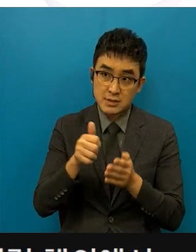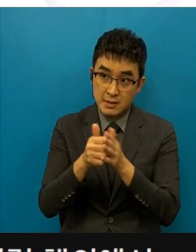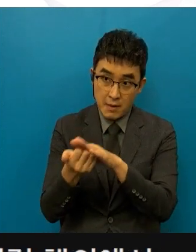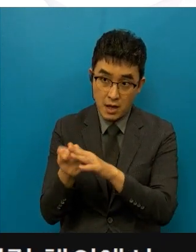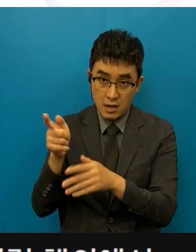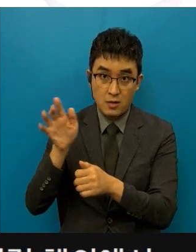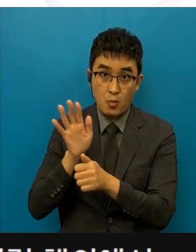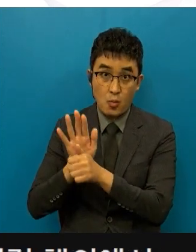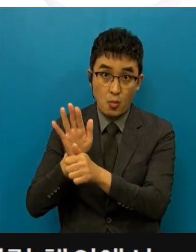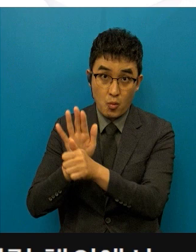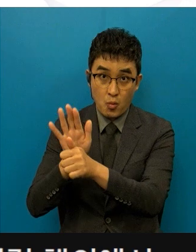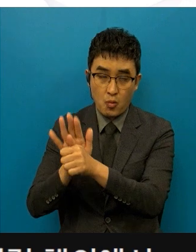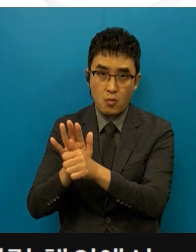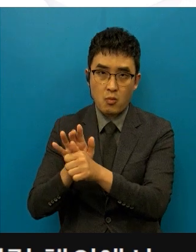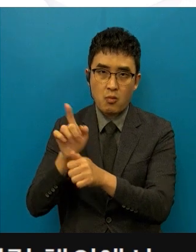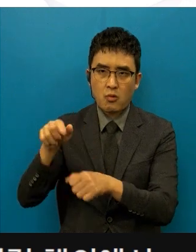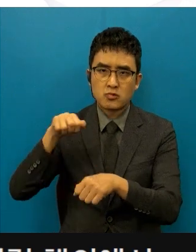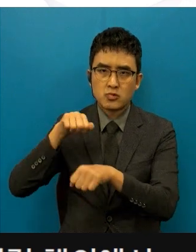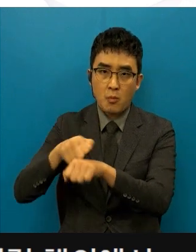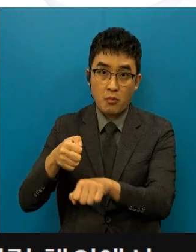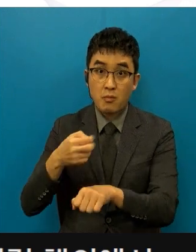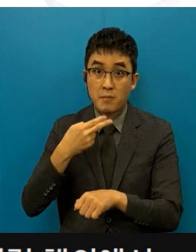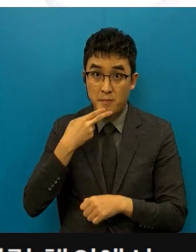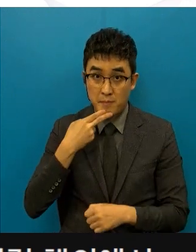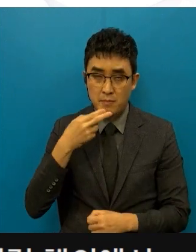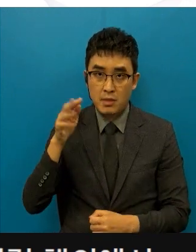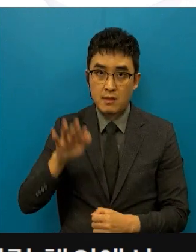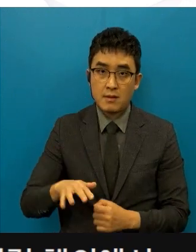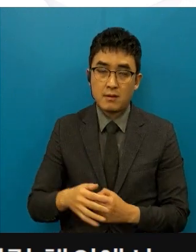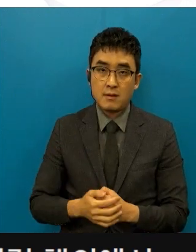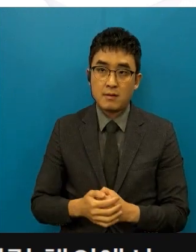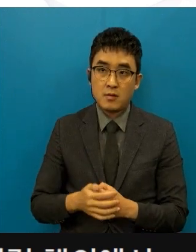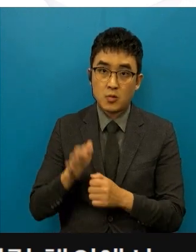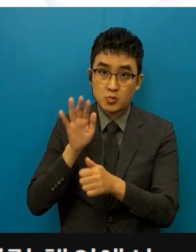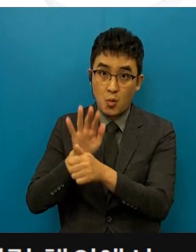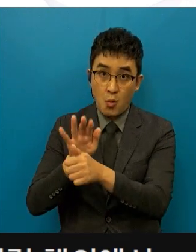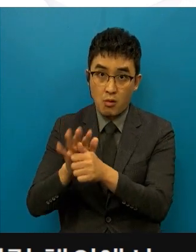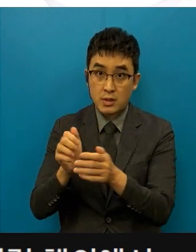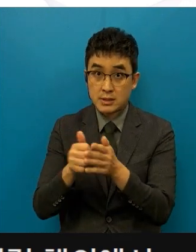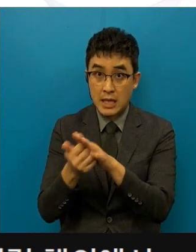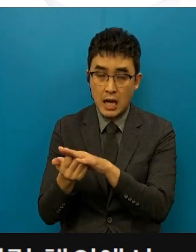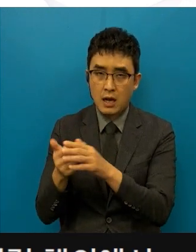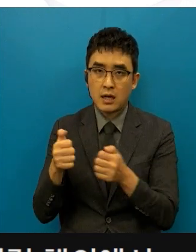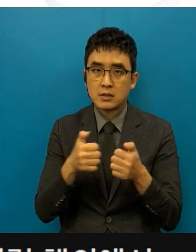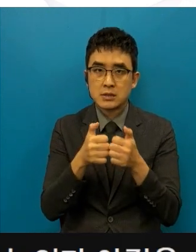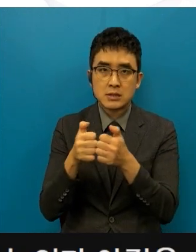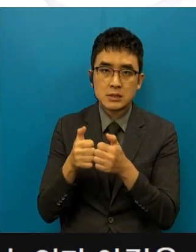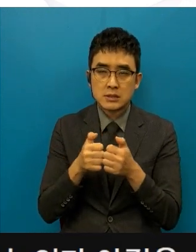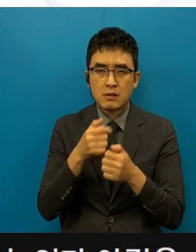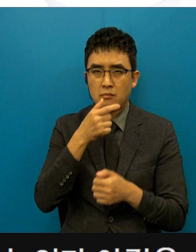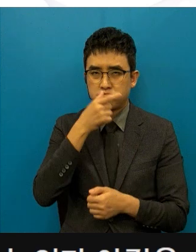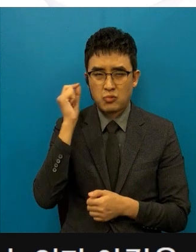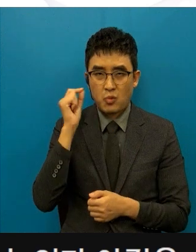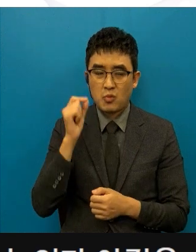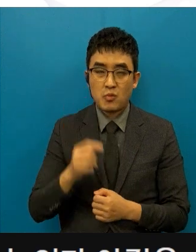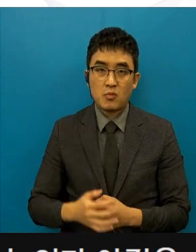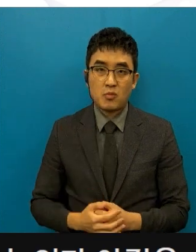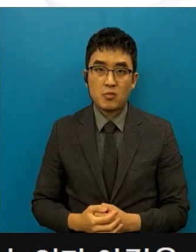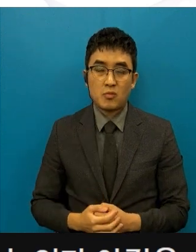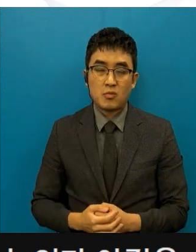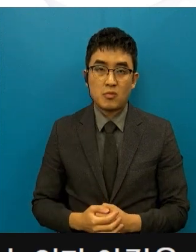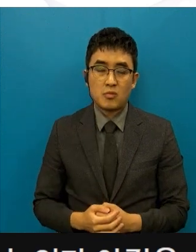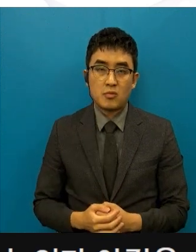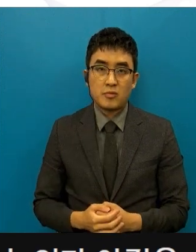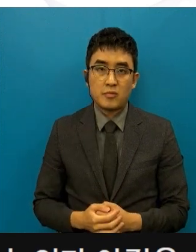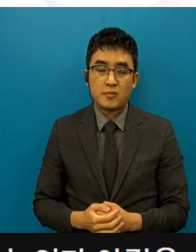in Parliament are shied away from, and the conflict between sanctity of life and giving people the freedom